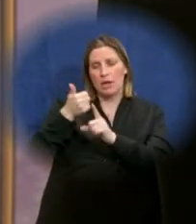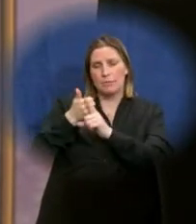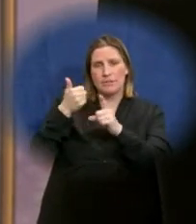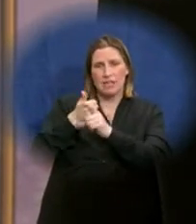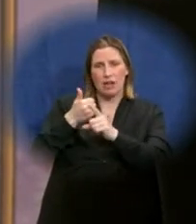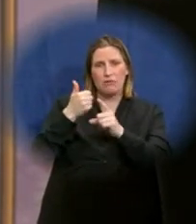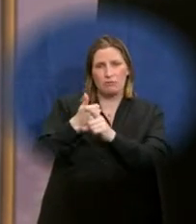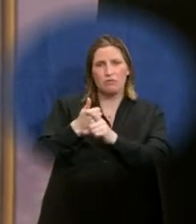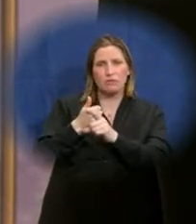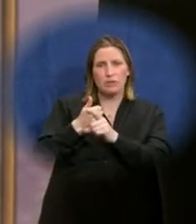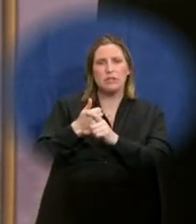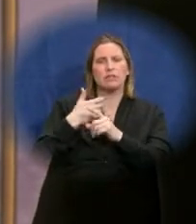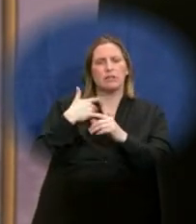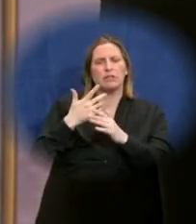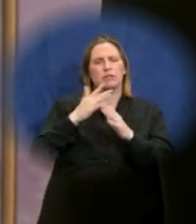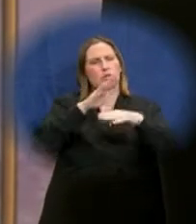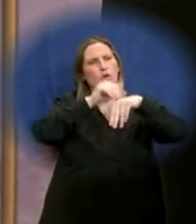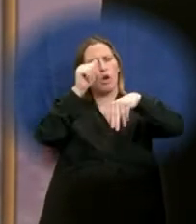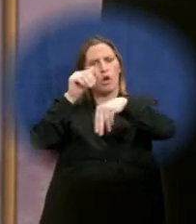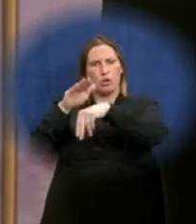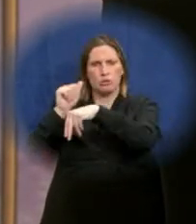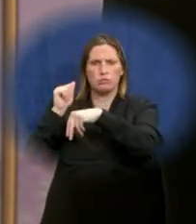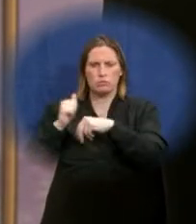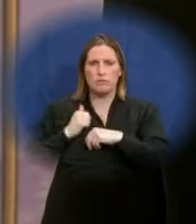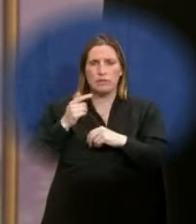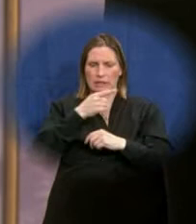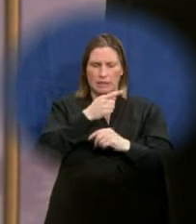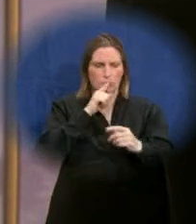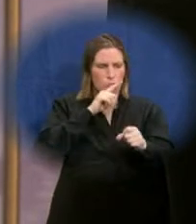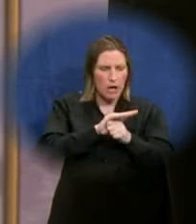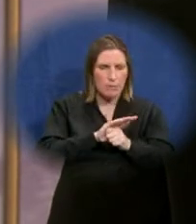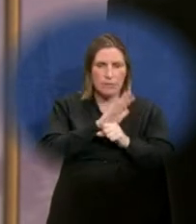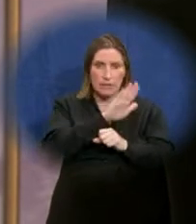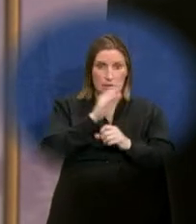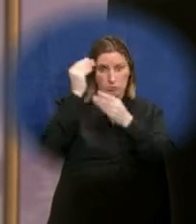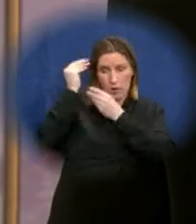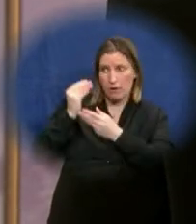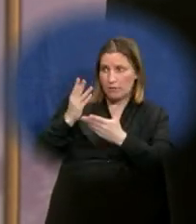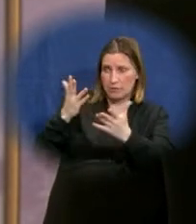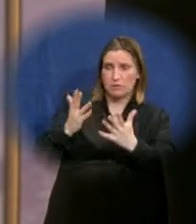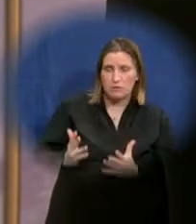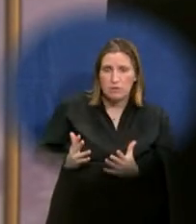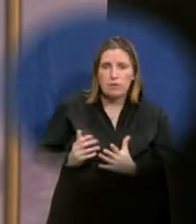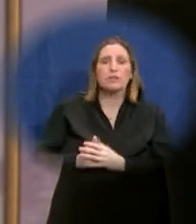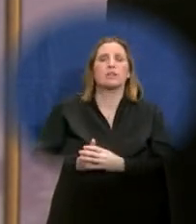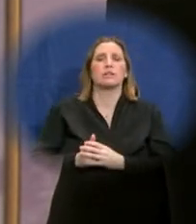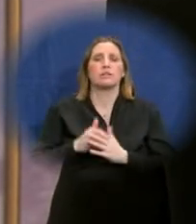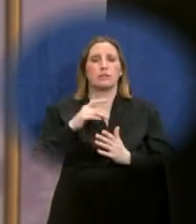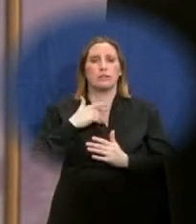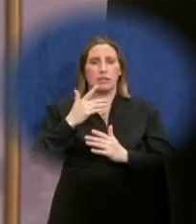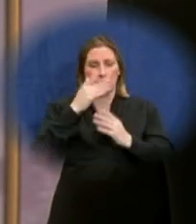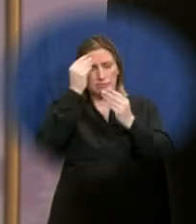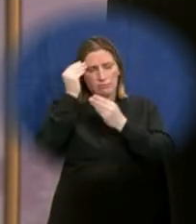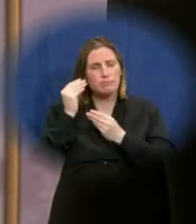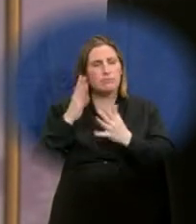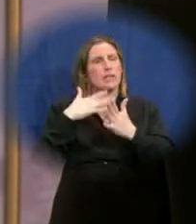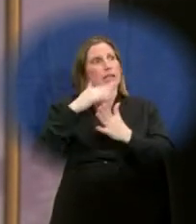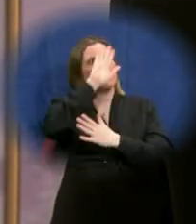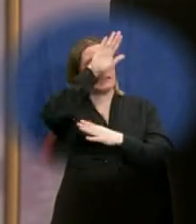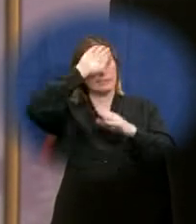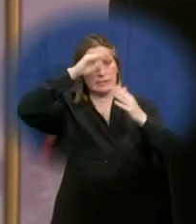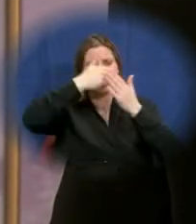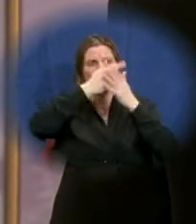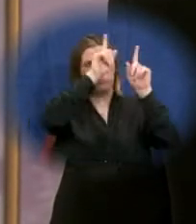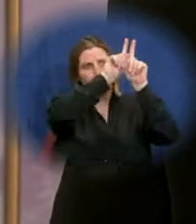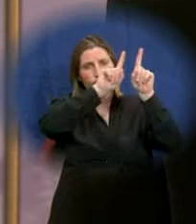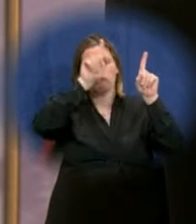apart for the gospel of God, which he promised previously through his prophets in the Holy Scriptures, the gospel about his Son, descended from David